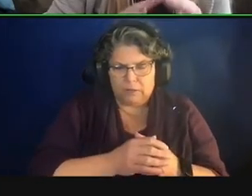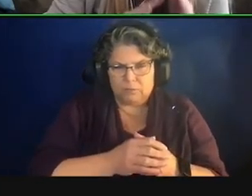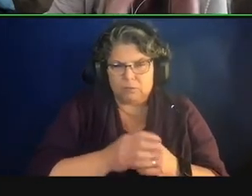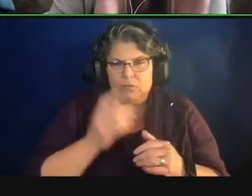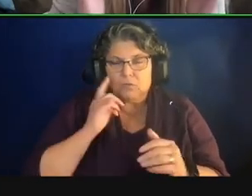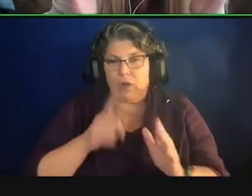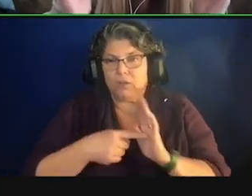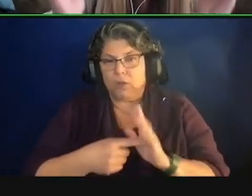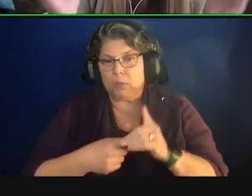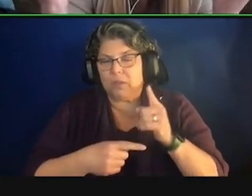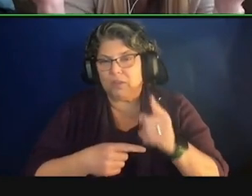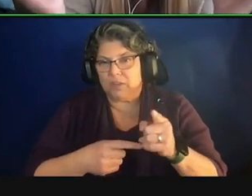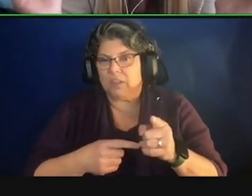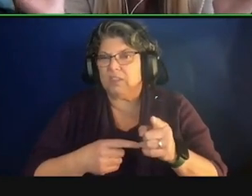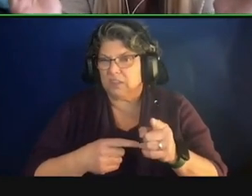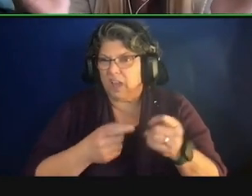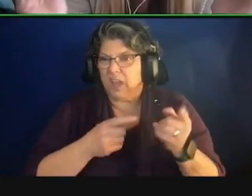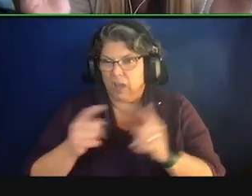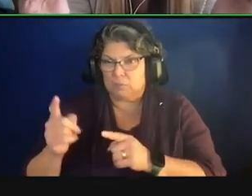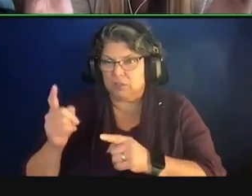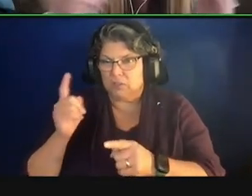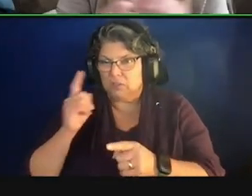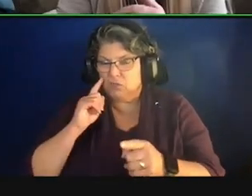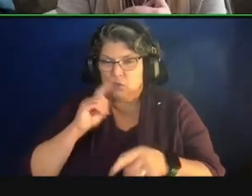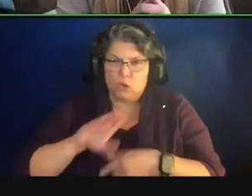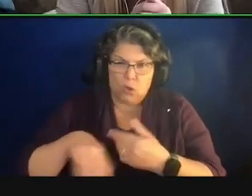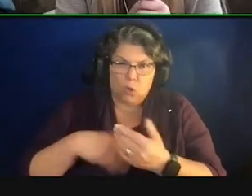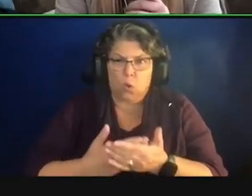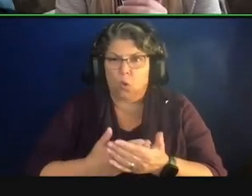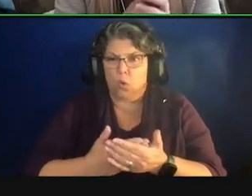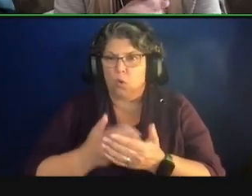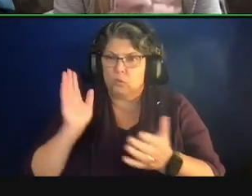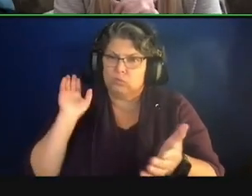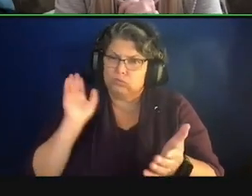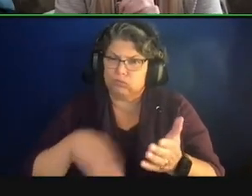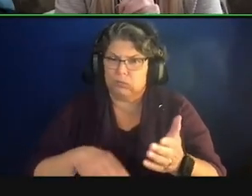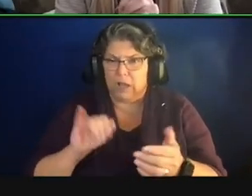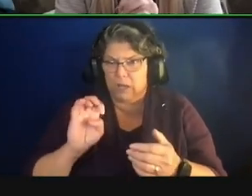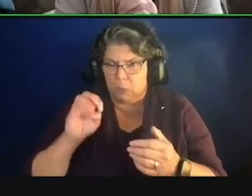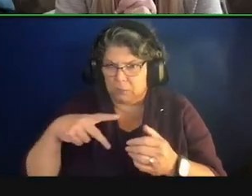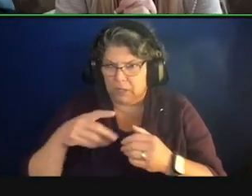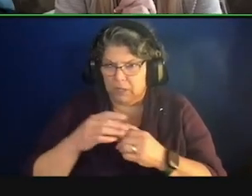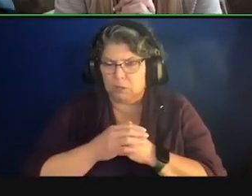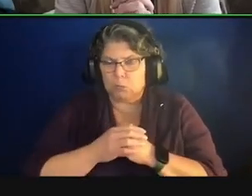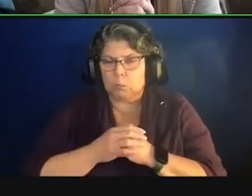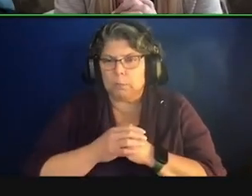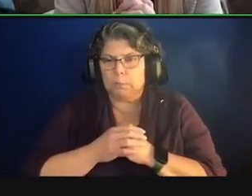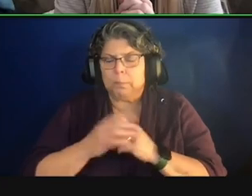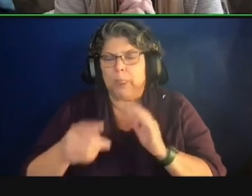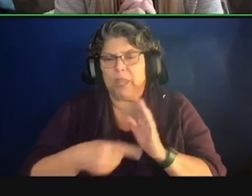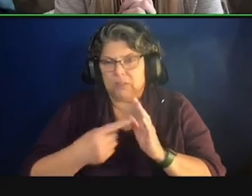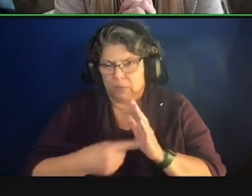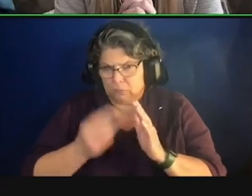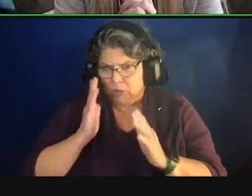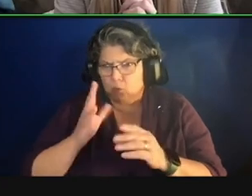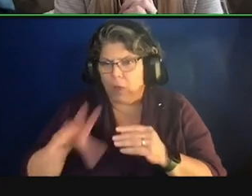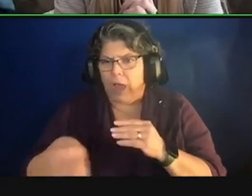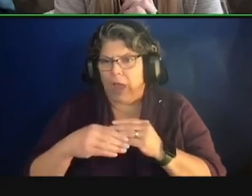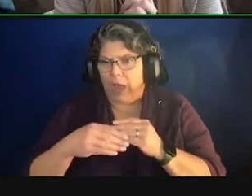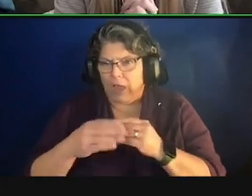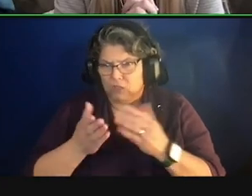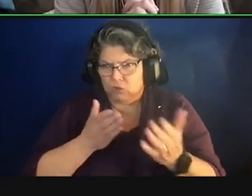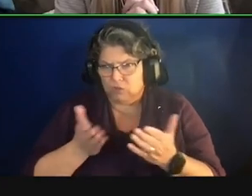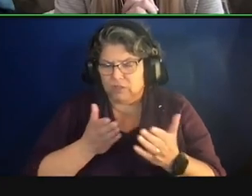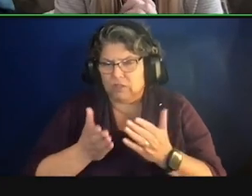place over the course of the entire annual IEP. Sometimes we will add